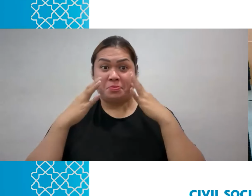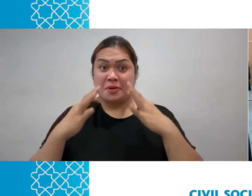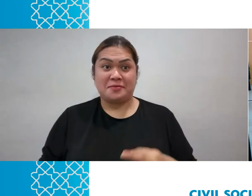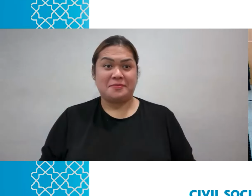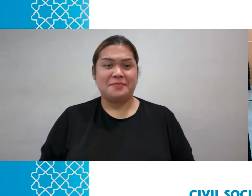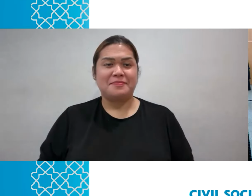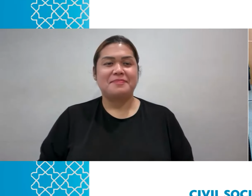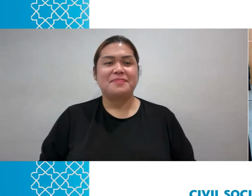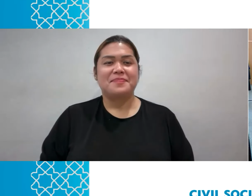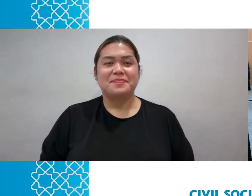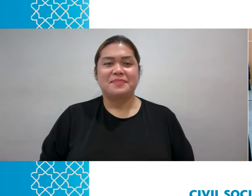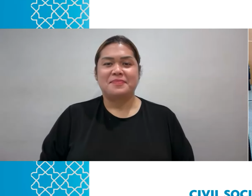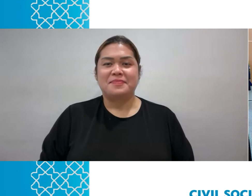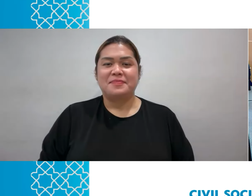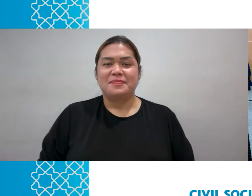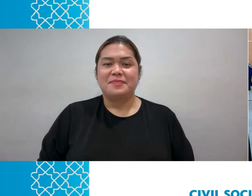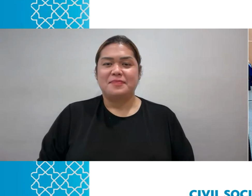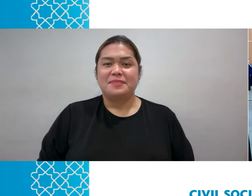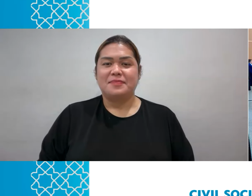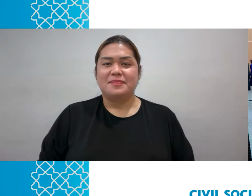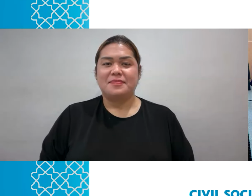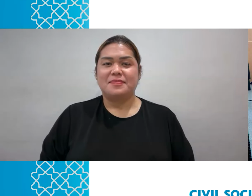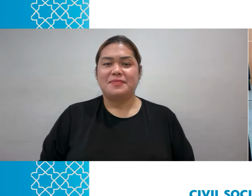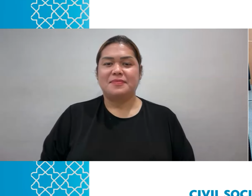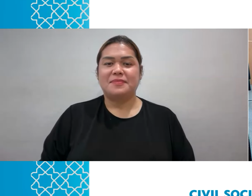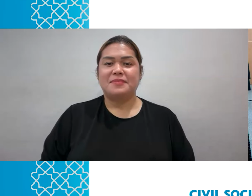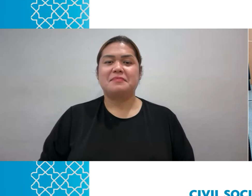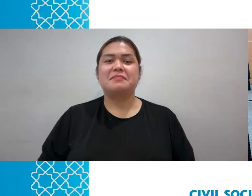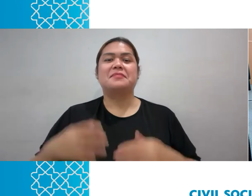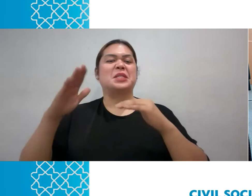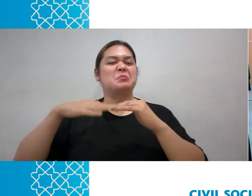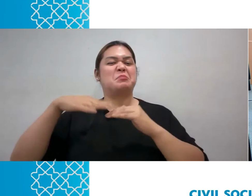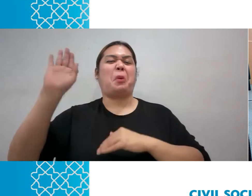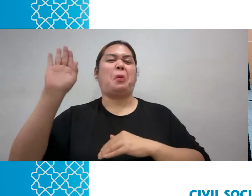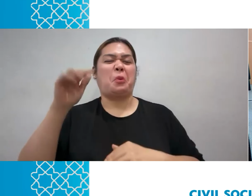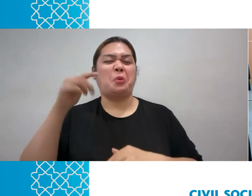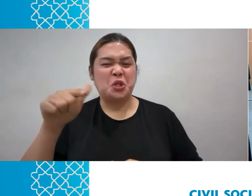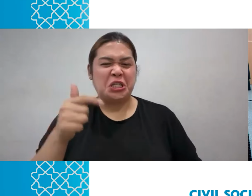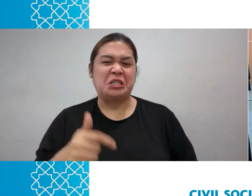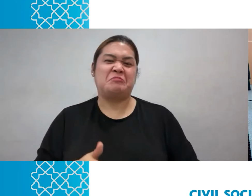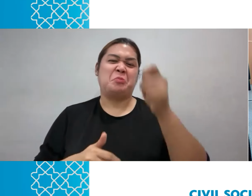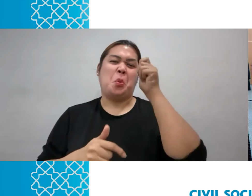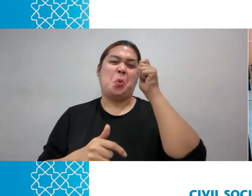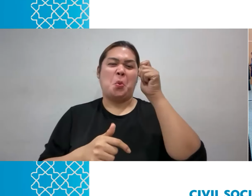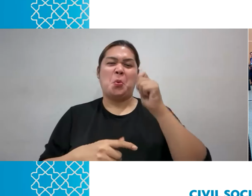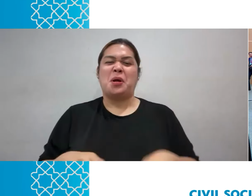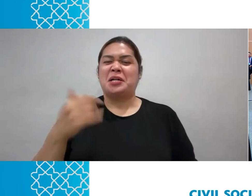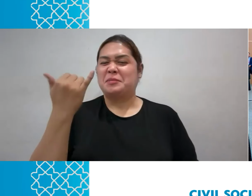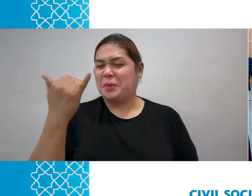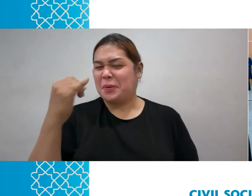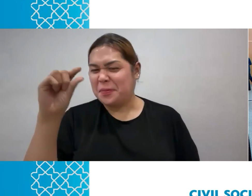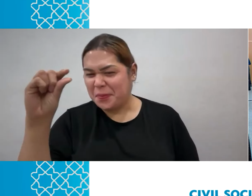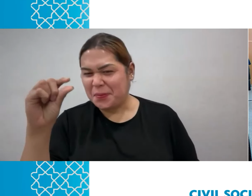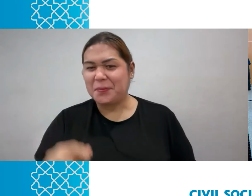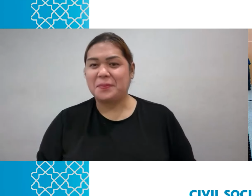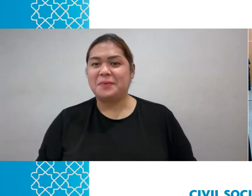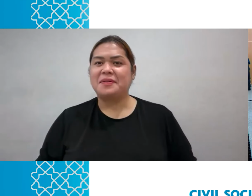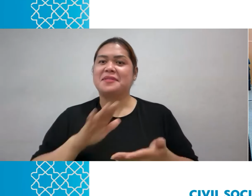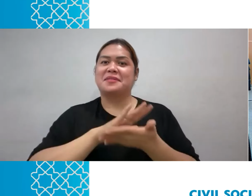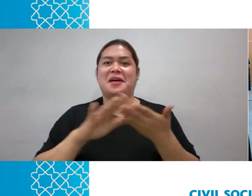Yes, we see mostly green, a sprinkle of yellow. It's nice. I don't see any red